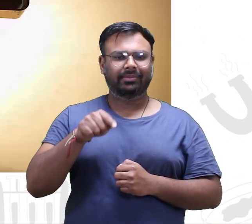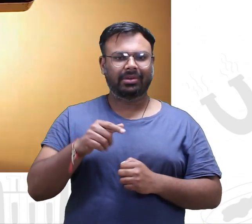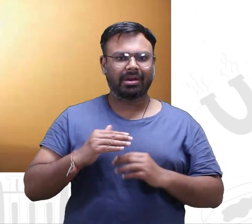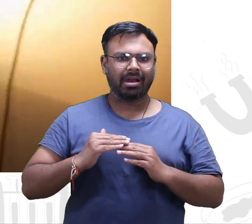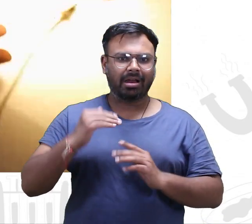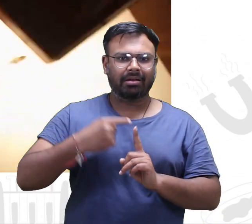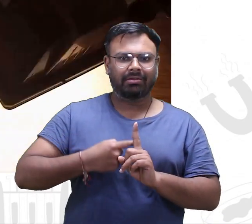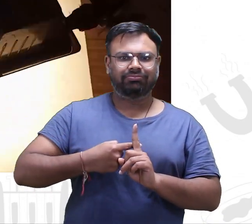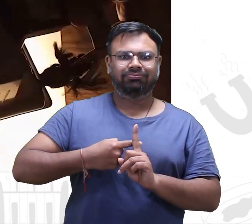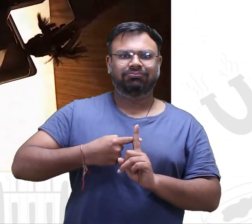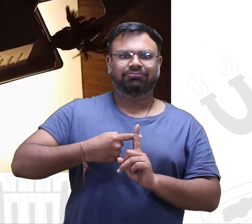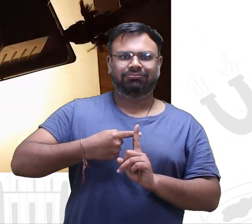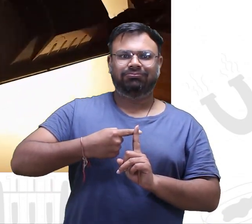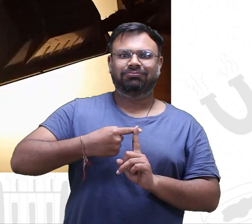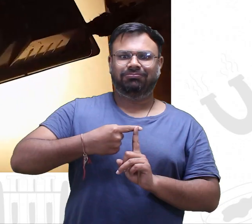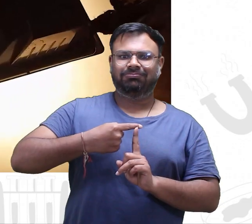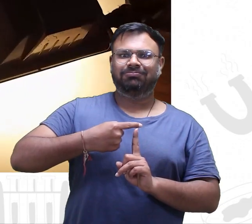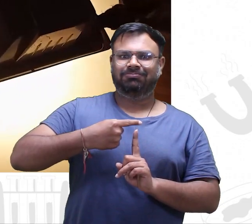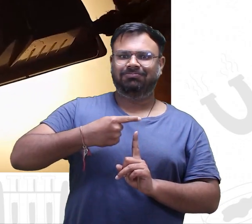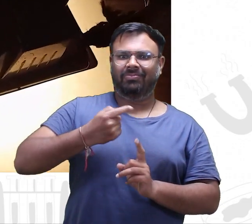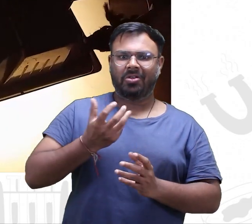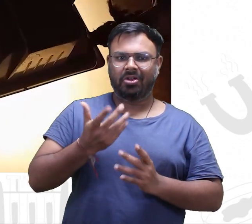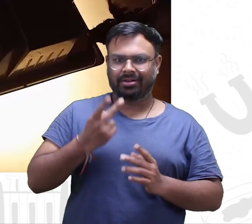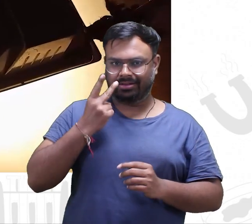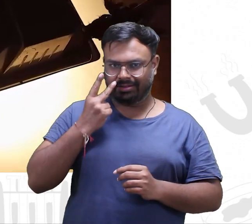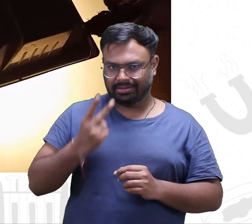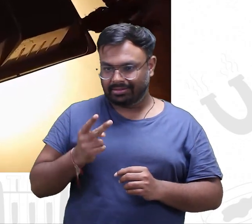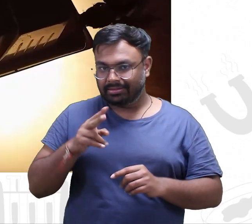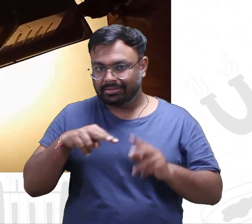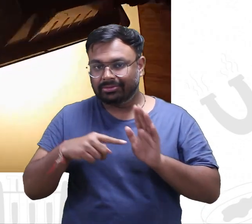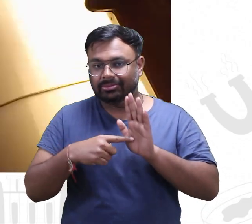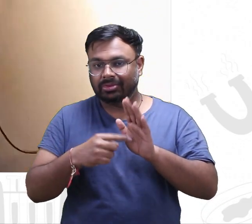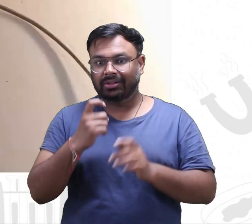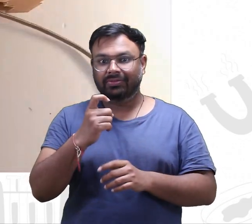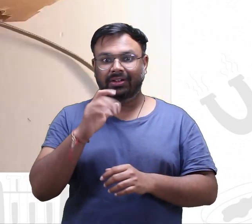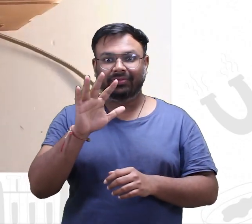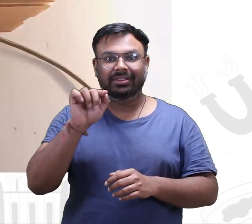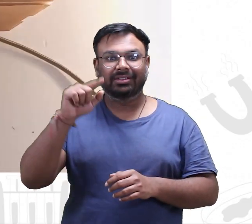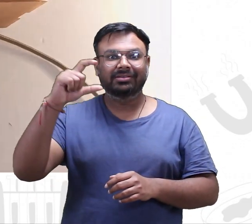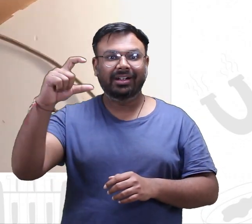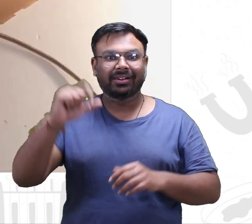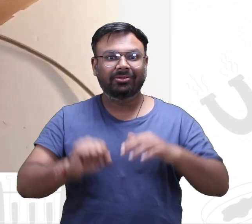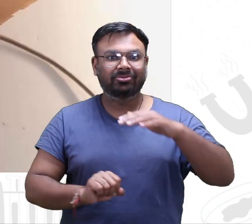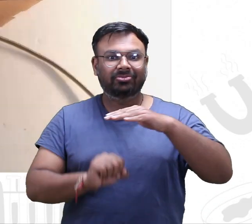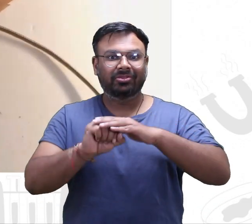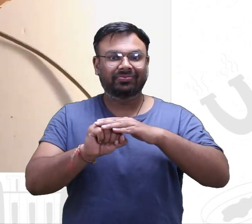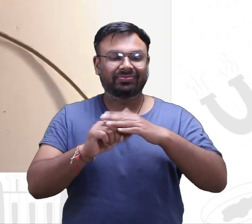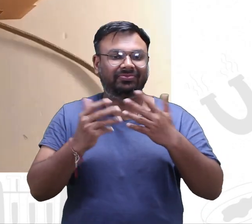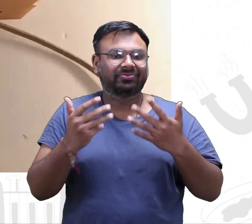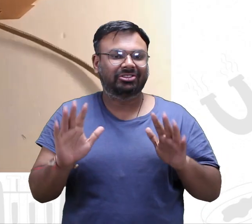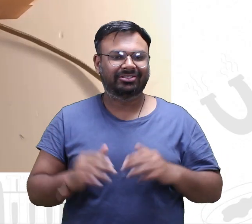The temperature is increasing as indicated by thermocouple, and it reaches up to 75 degrees